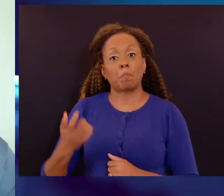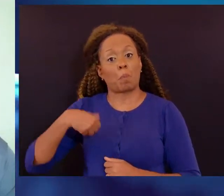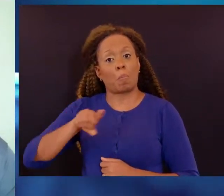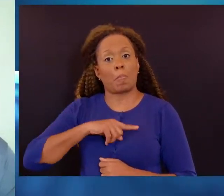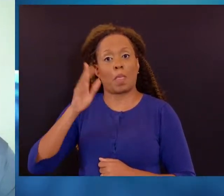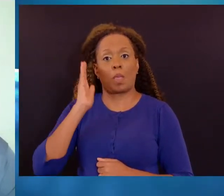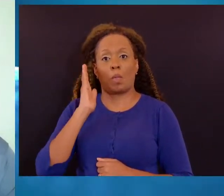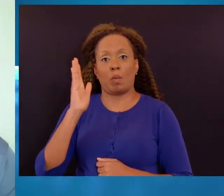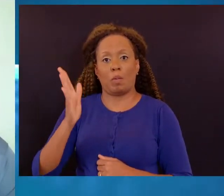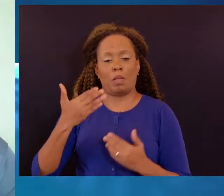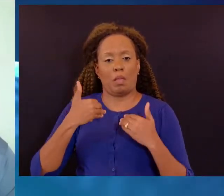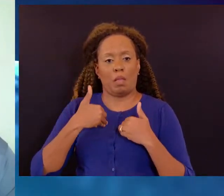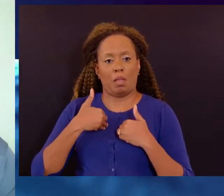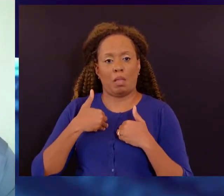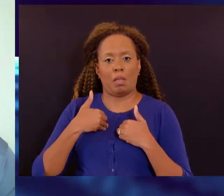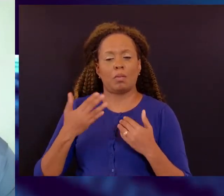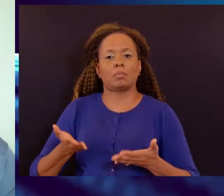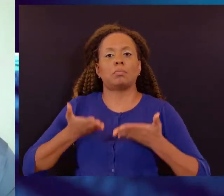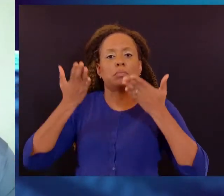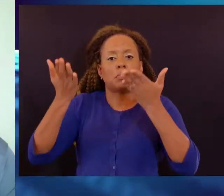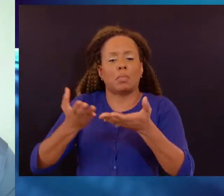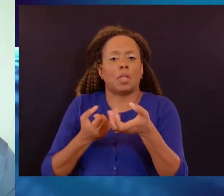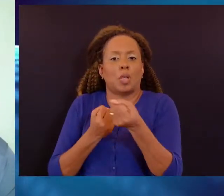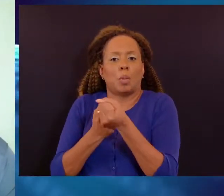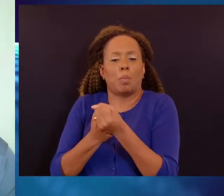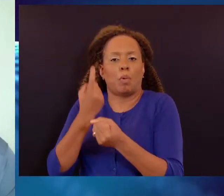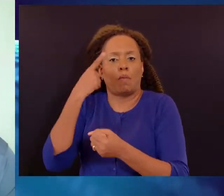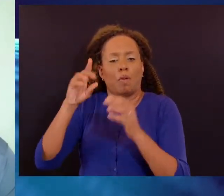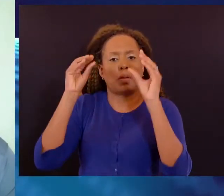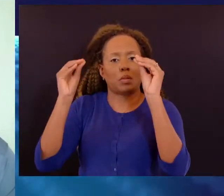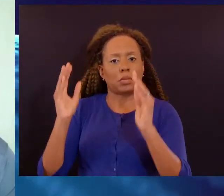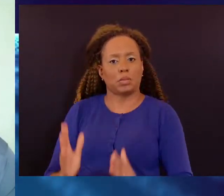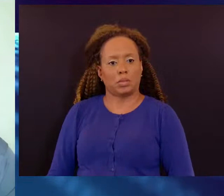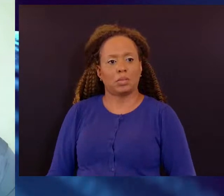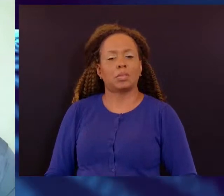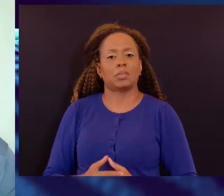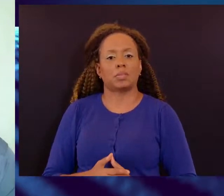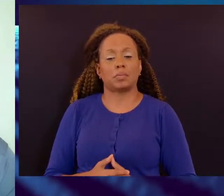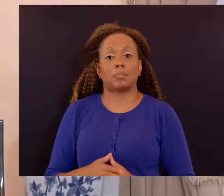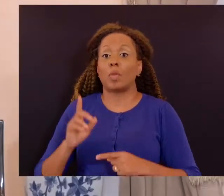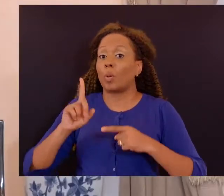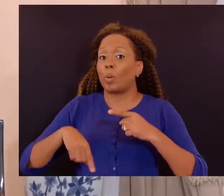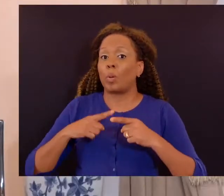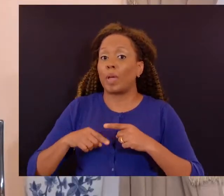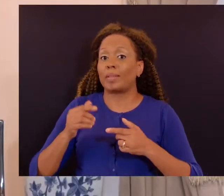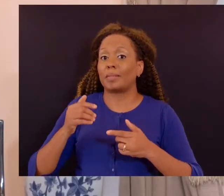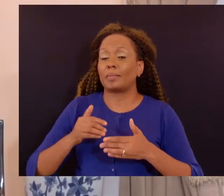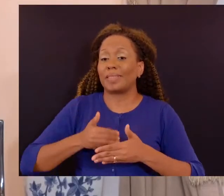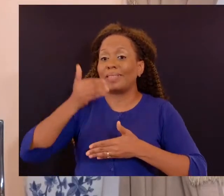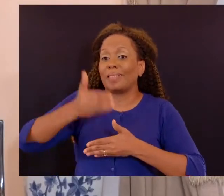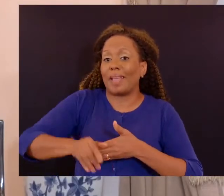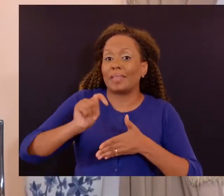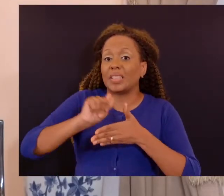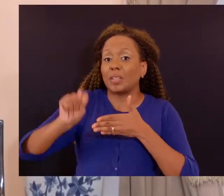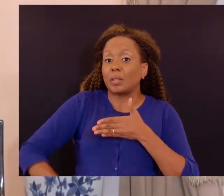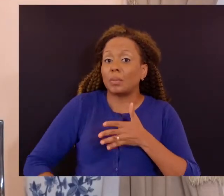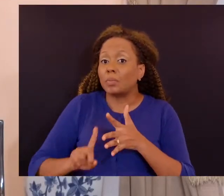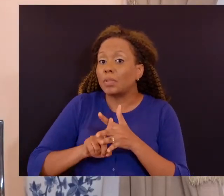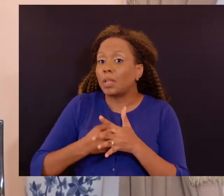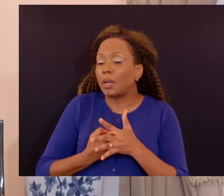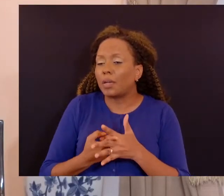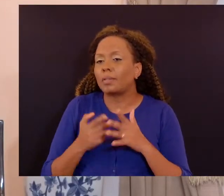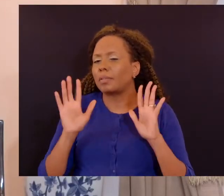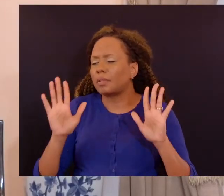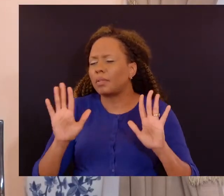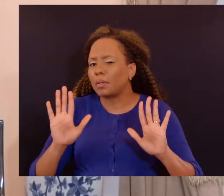to be doing the remediation and providing the support to the teachers. As it relates to the start of the term, we've already been in discussions that once we've met with